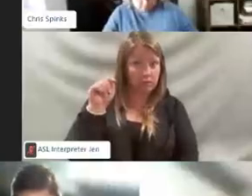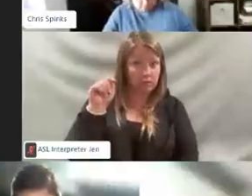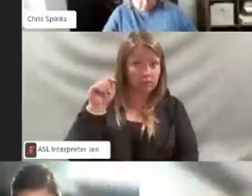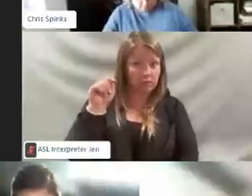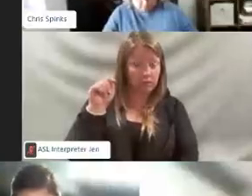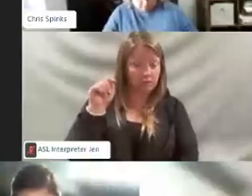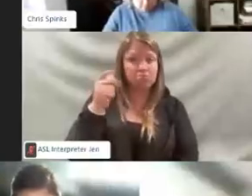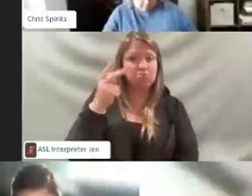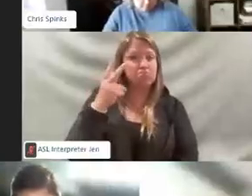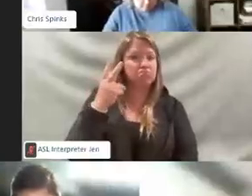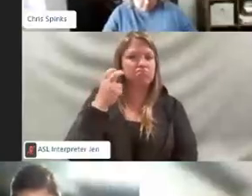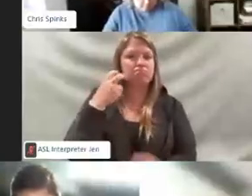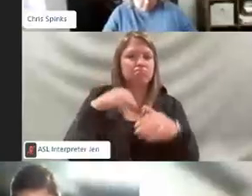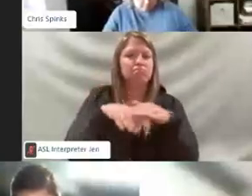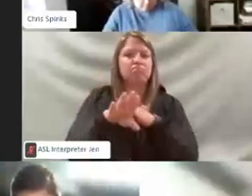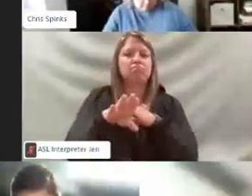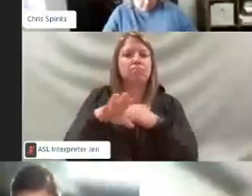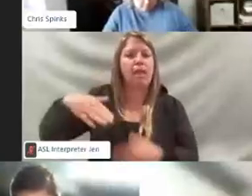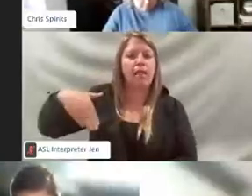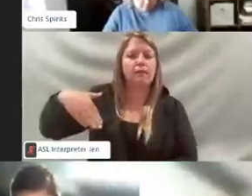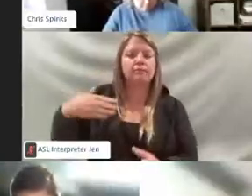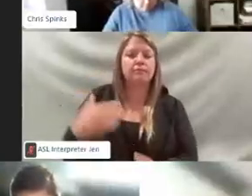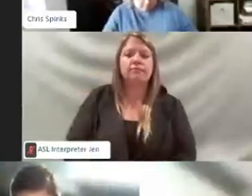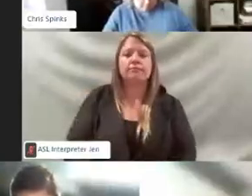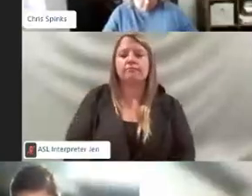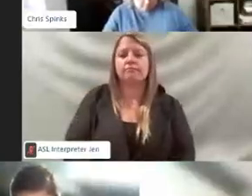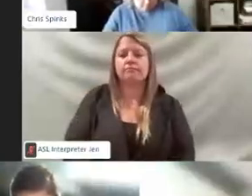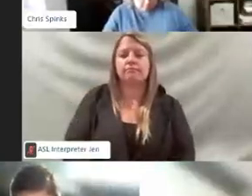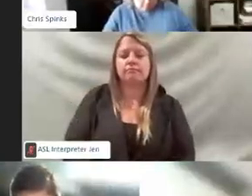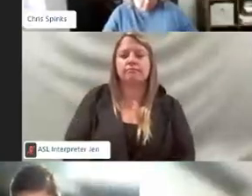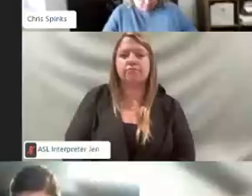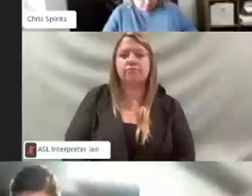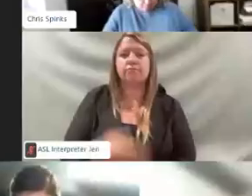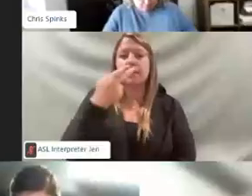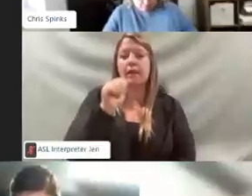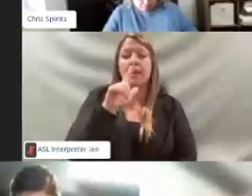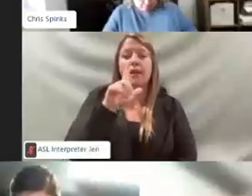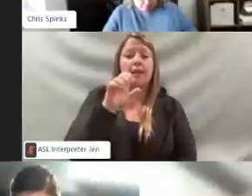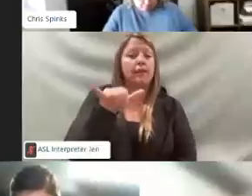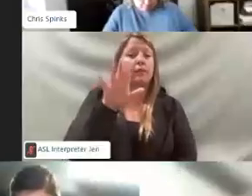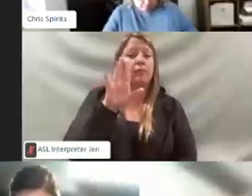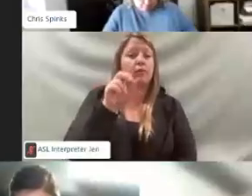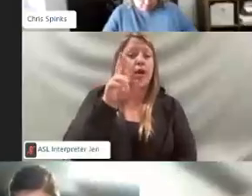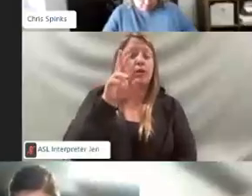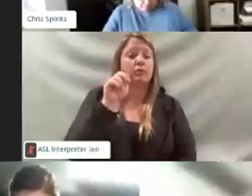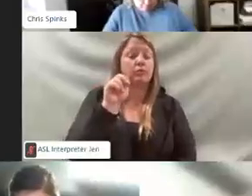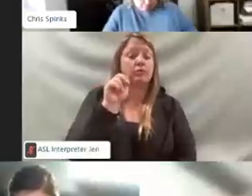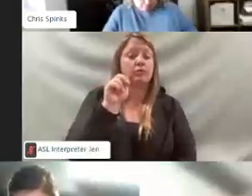I don't think she has, so we'll keep watching No, for I'm not her. seeing Ann yet. Haley Brown.